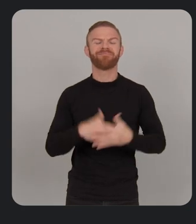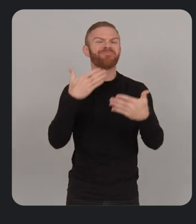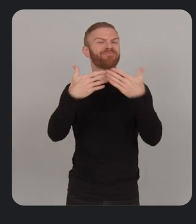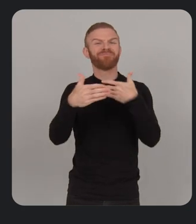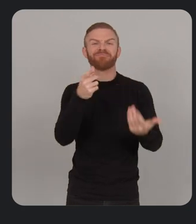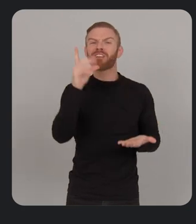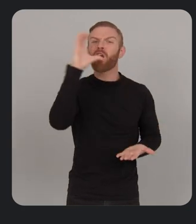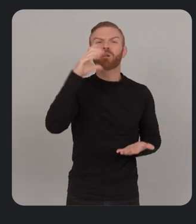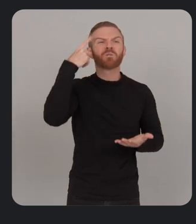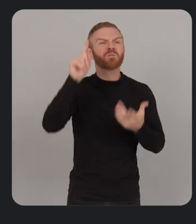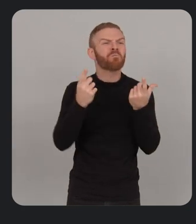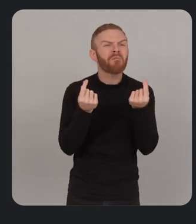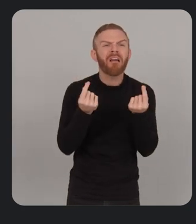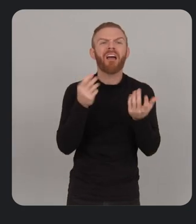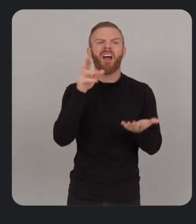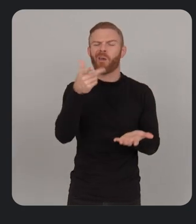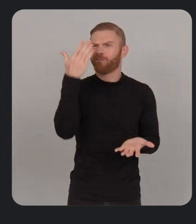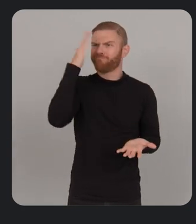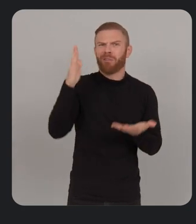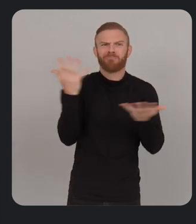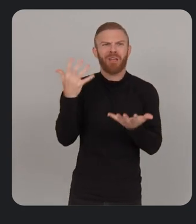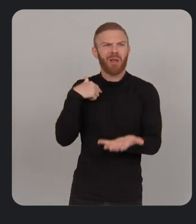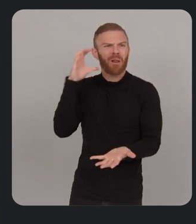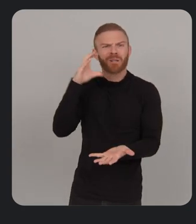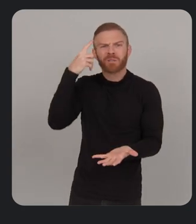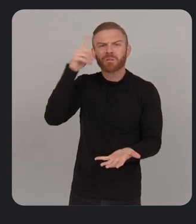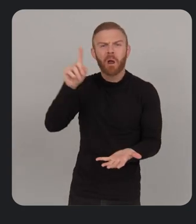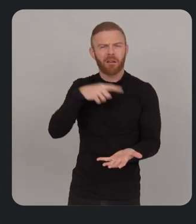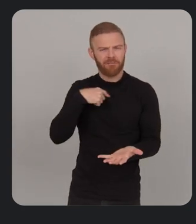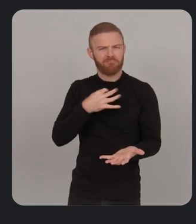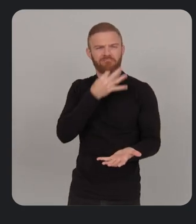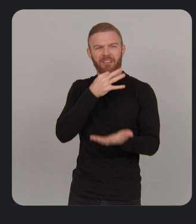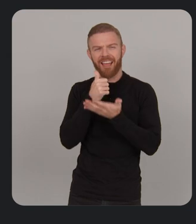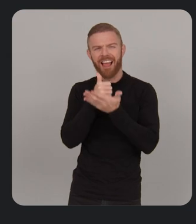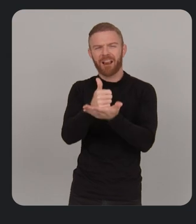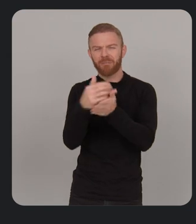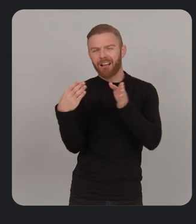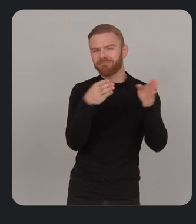for, or even if you don't know what you're looking for, we can help you find the best path when you come to Google.